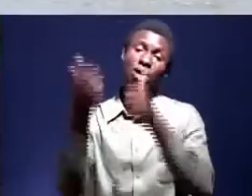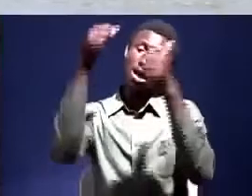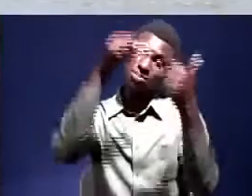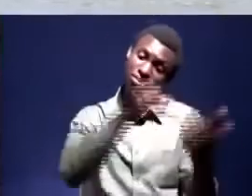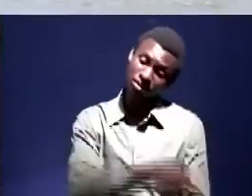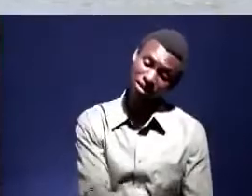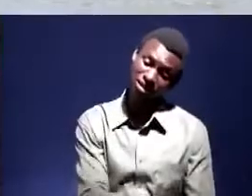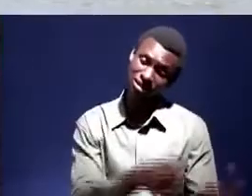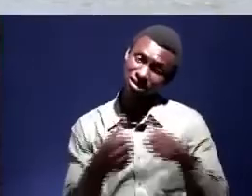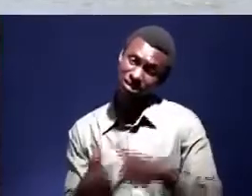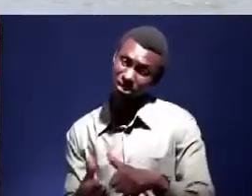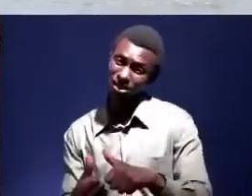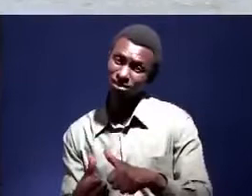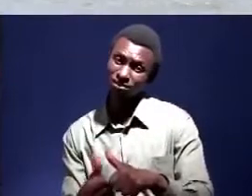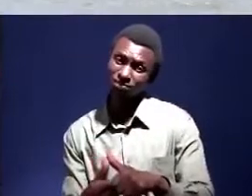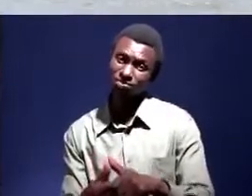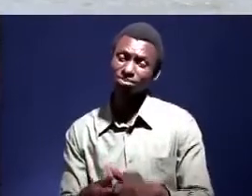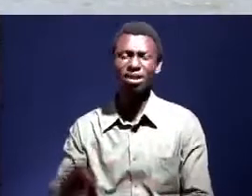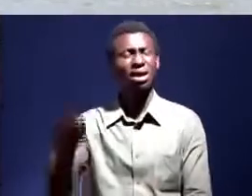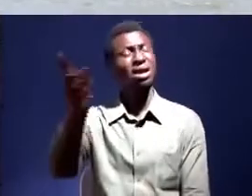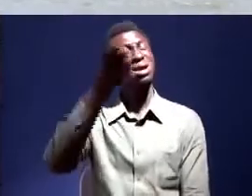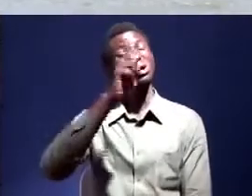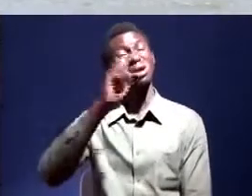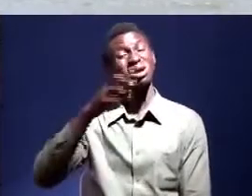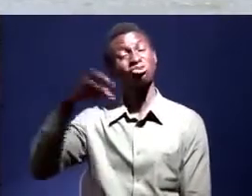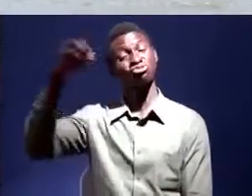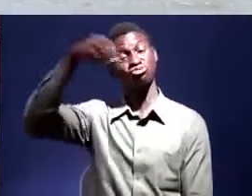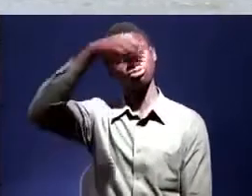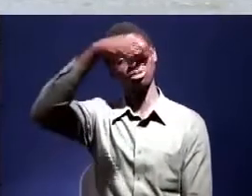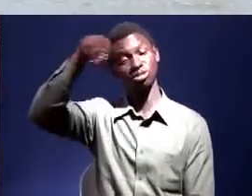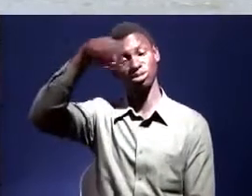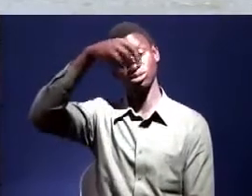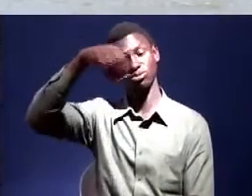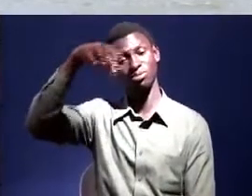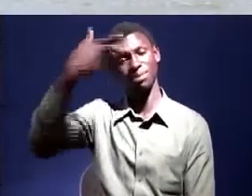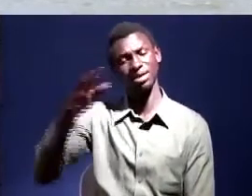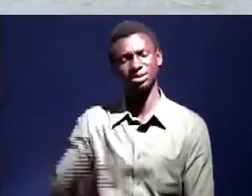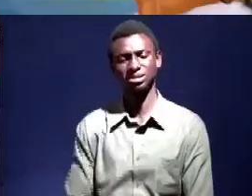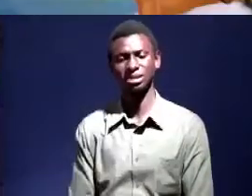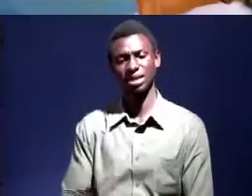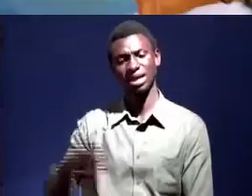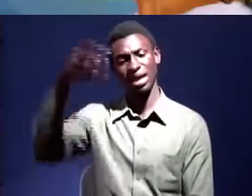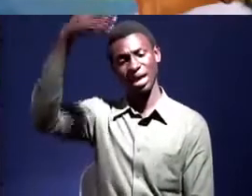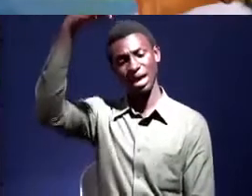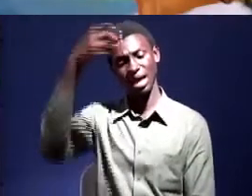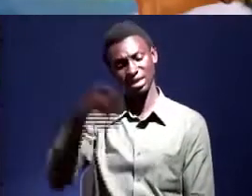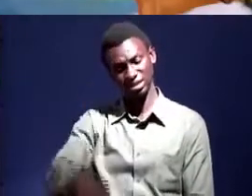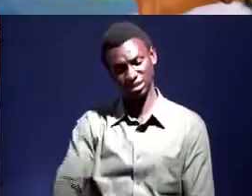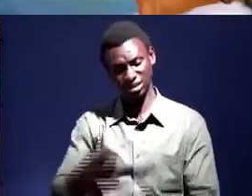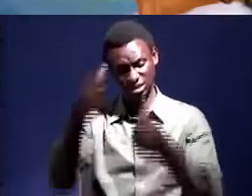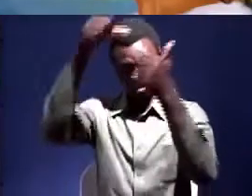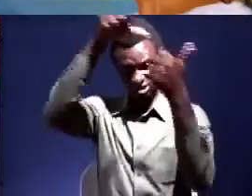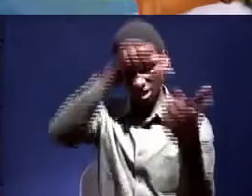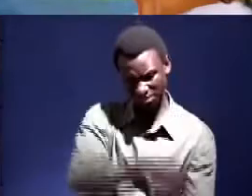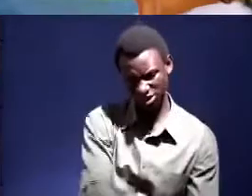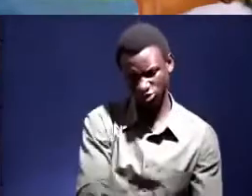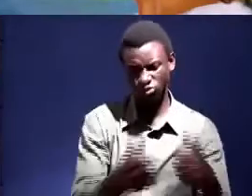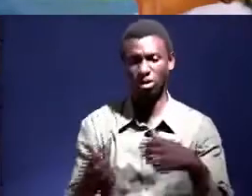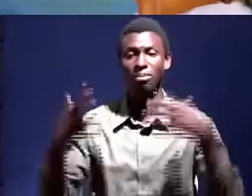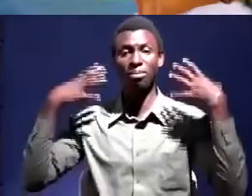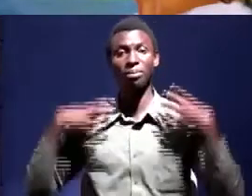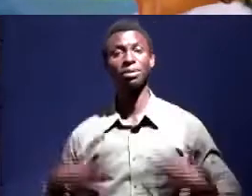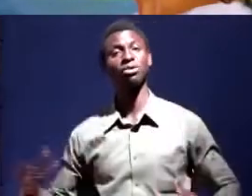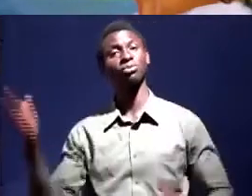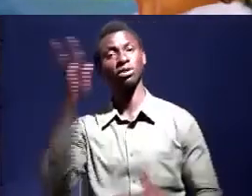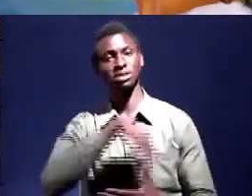sprinkled. Hakunyunyiziwa. He was fully immersed. Alizikwa mwili mzima. He came up out of the water. Akatoka kwenye maji. And